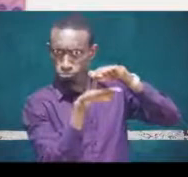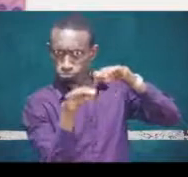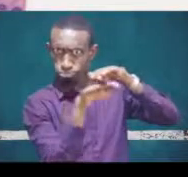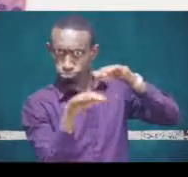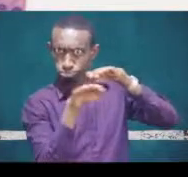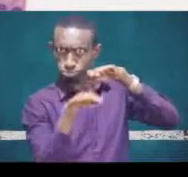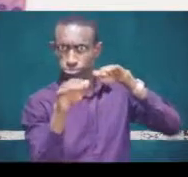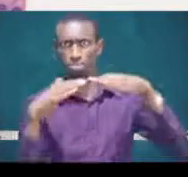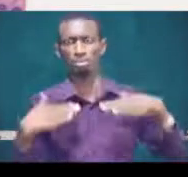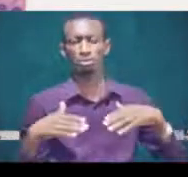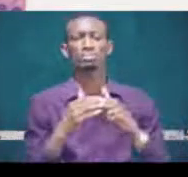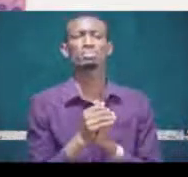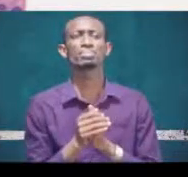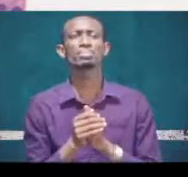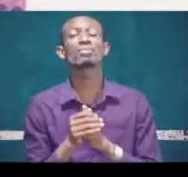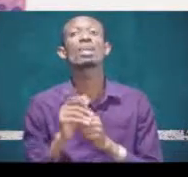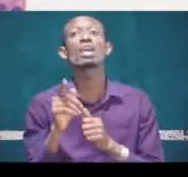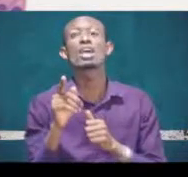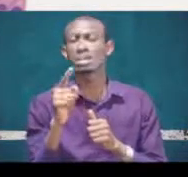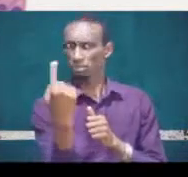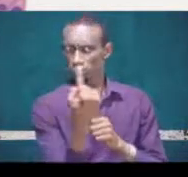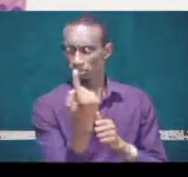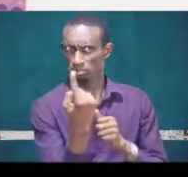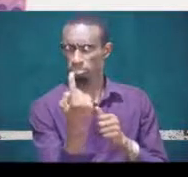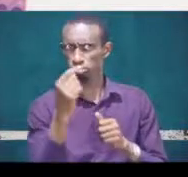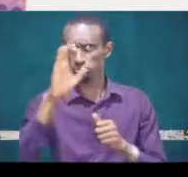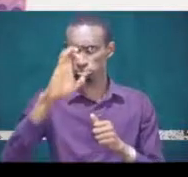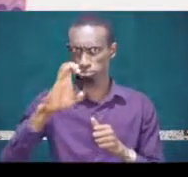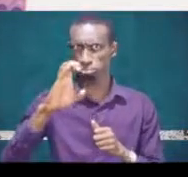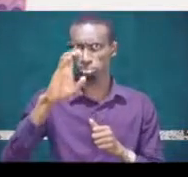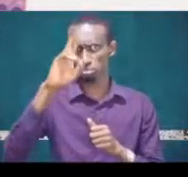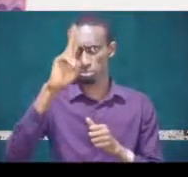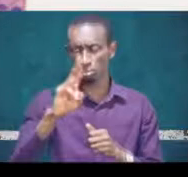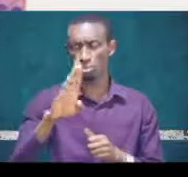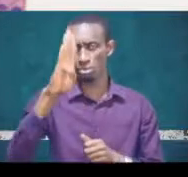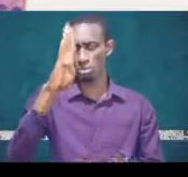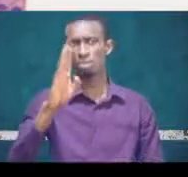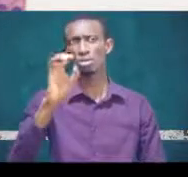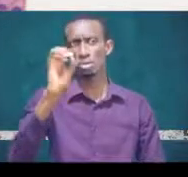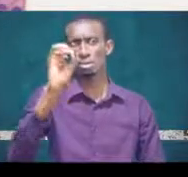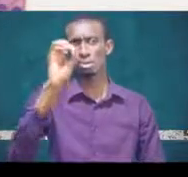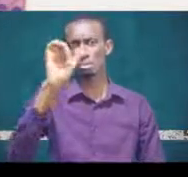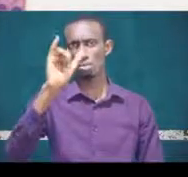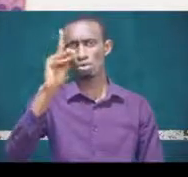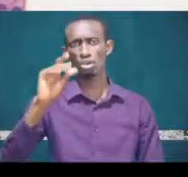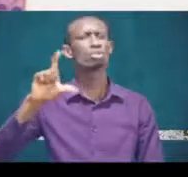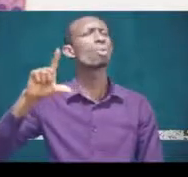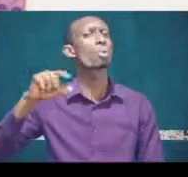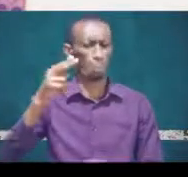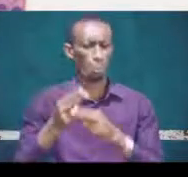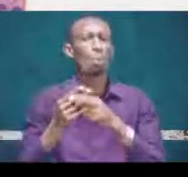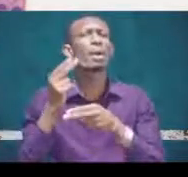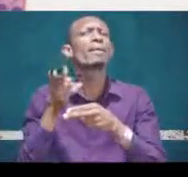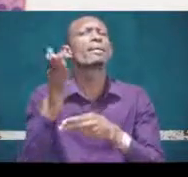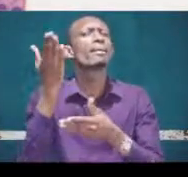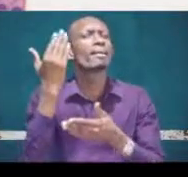it is simple, that means it is made up of one layer, and then cuboidal because cells are cube-shaped. Like you see, these